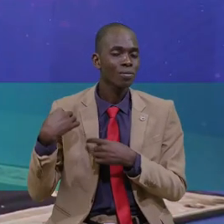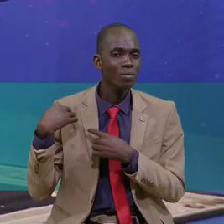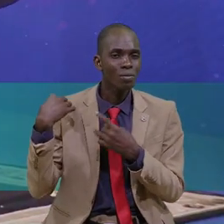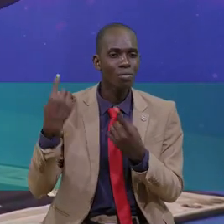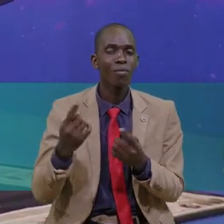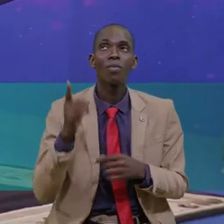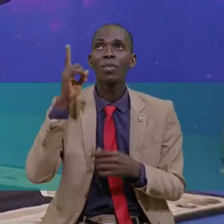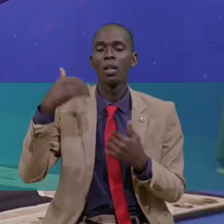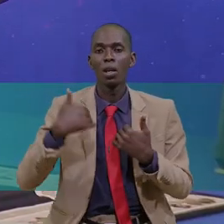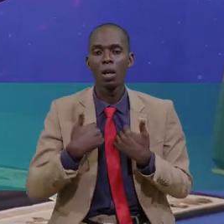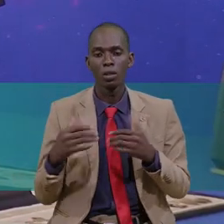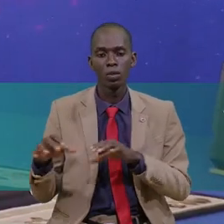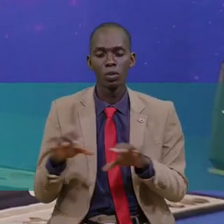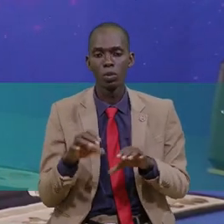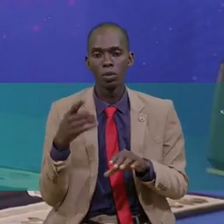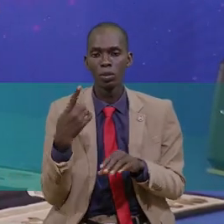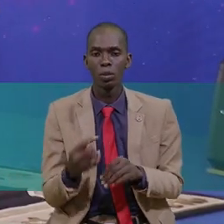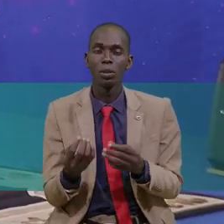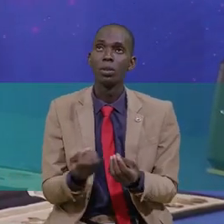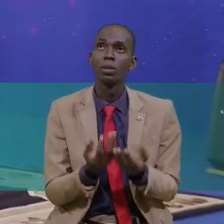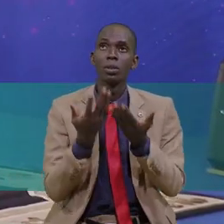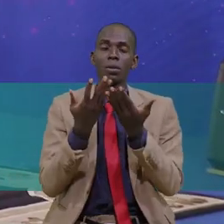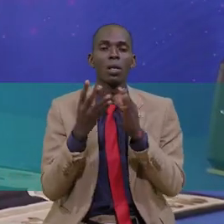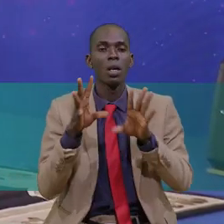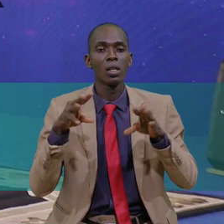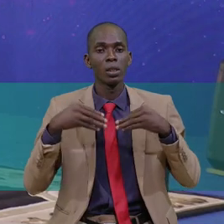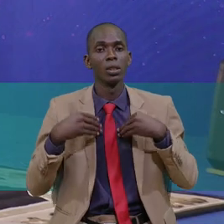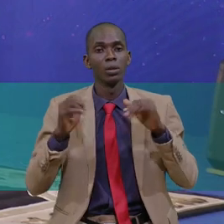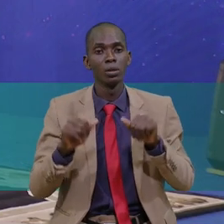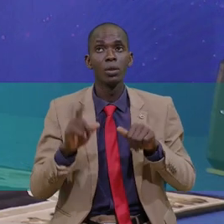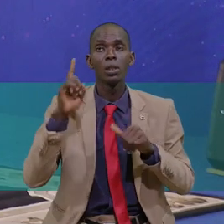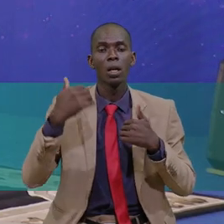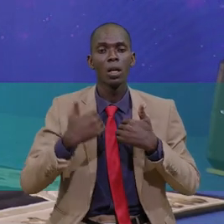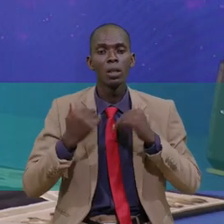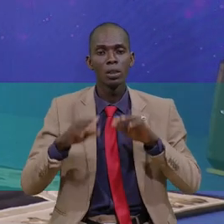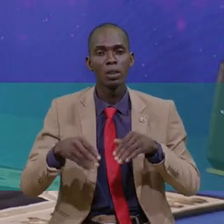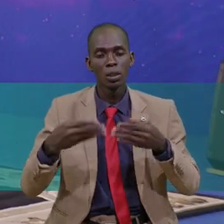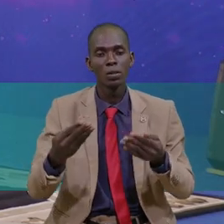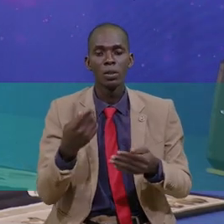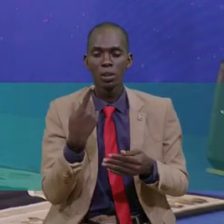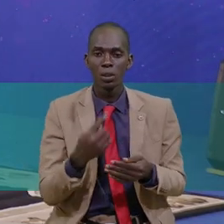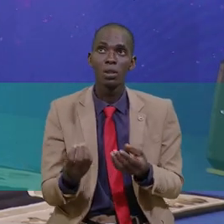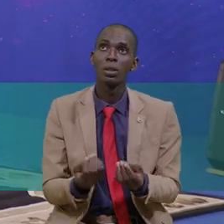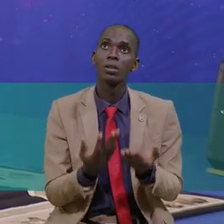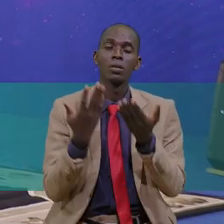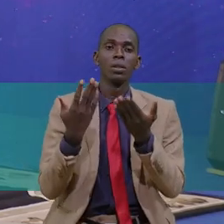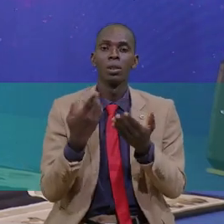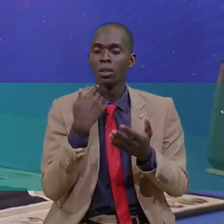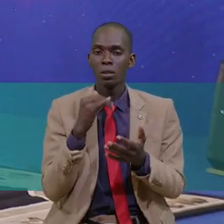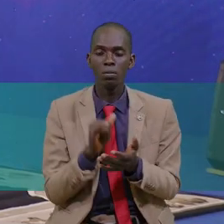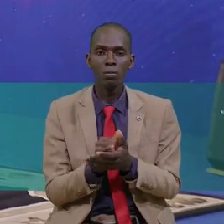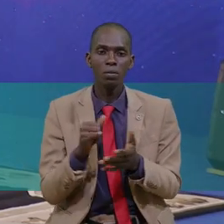the sacrifice, acceptable, he has given the sacrifice. He said, it